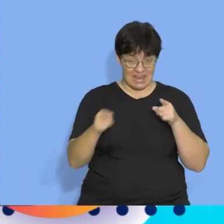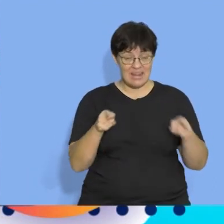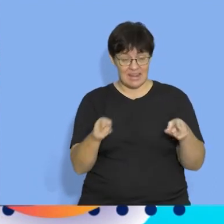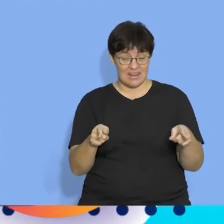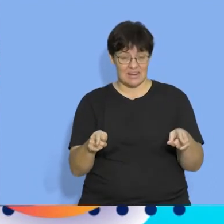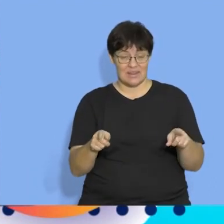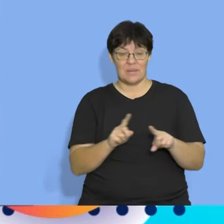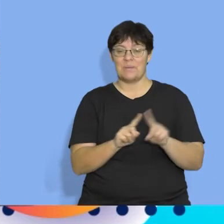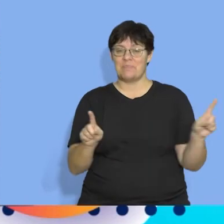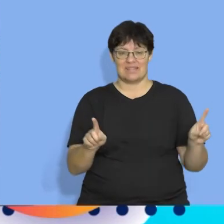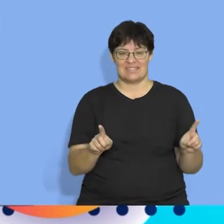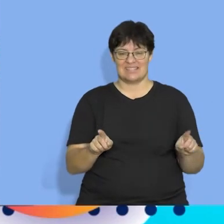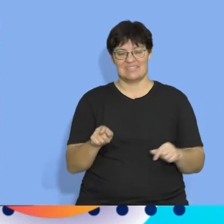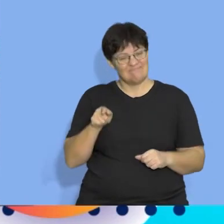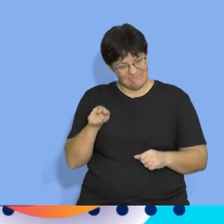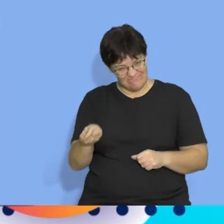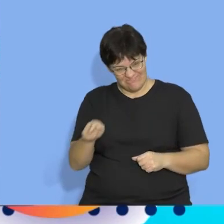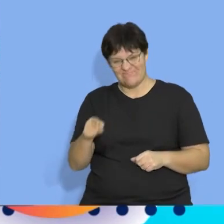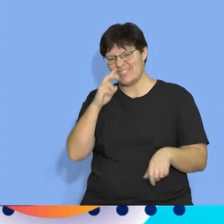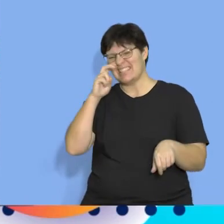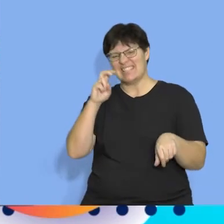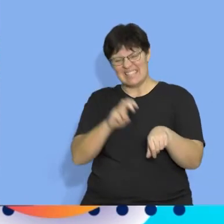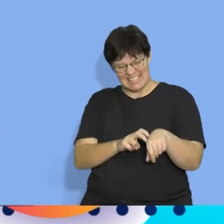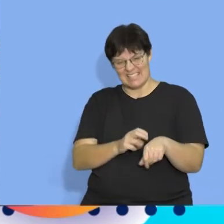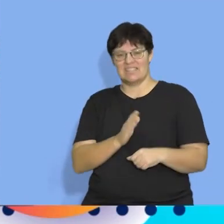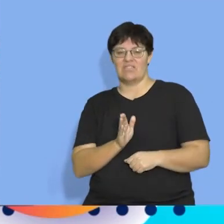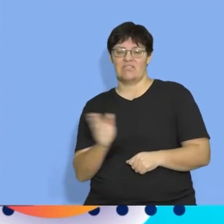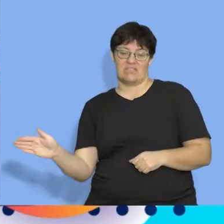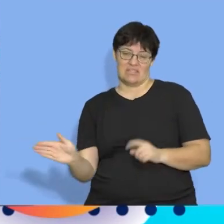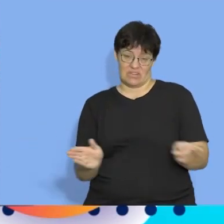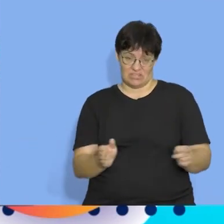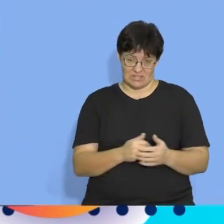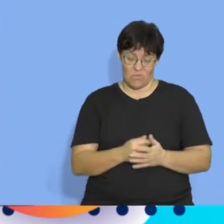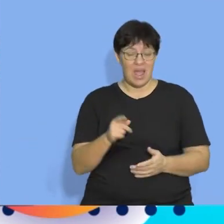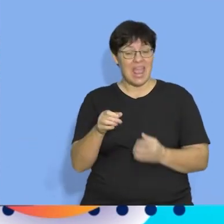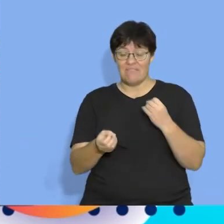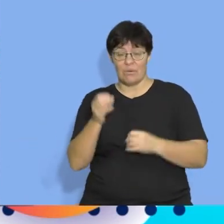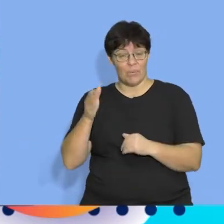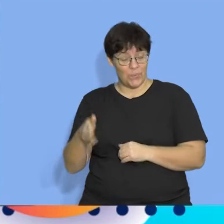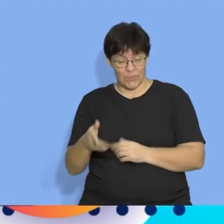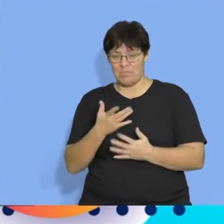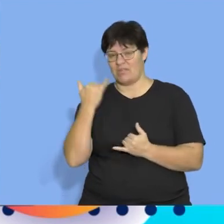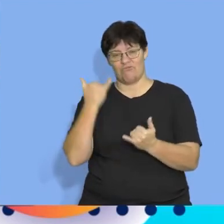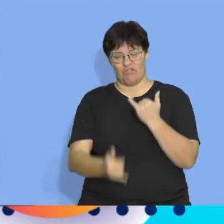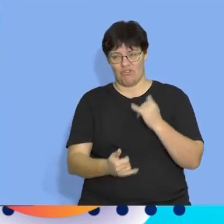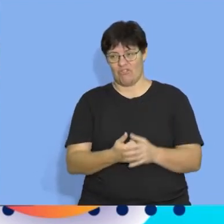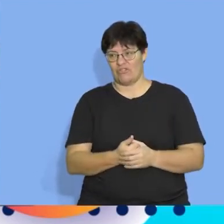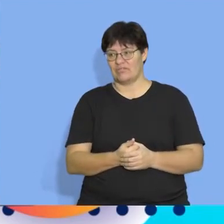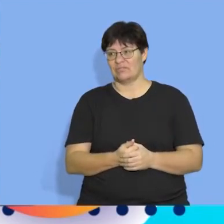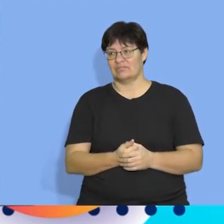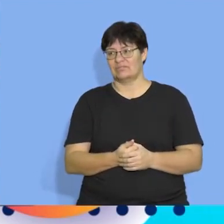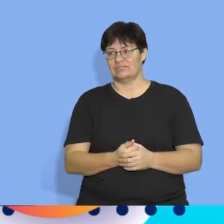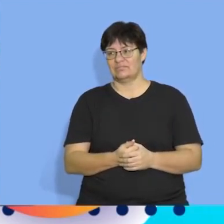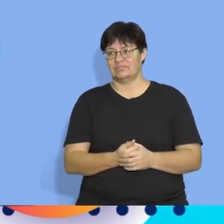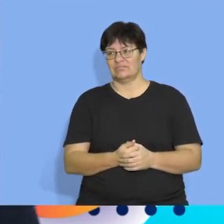size, okay, but velocity is incorrect if I don't have a direction. Okay,